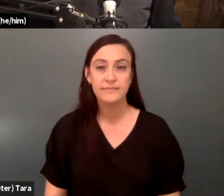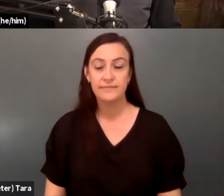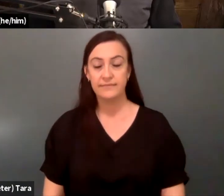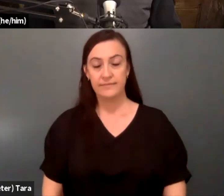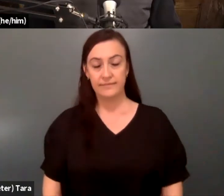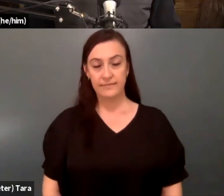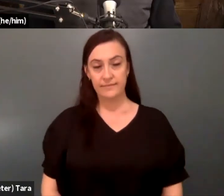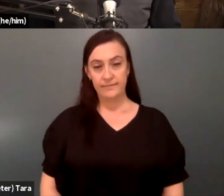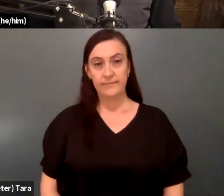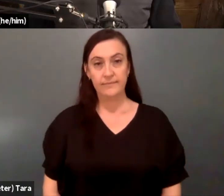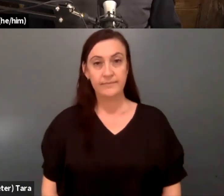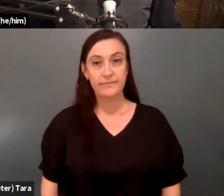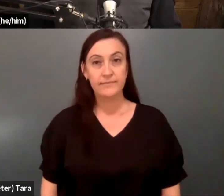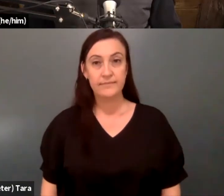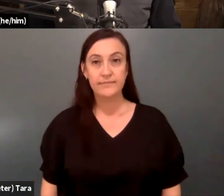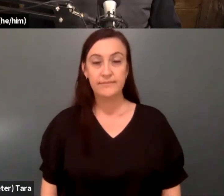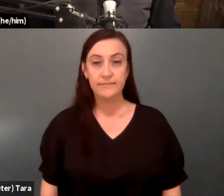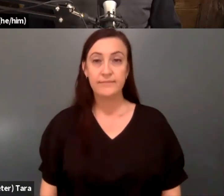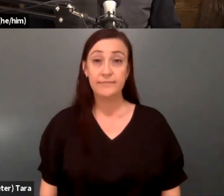All righty.